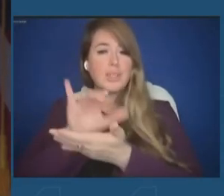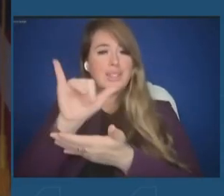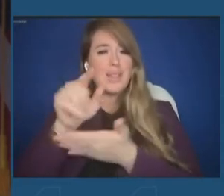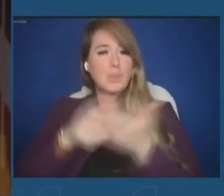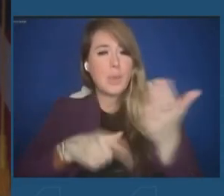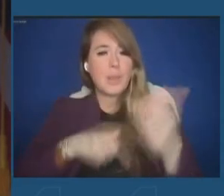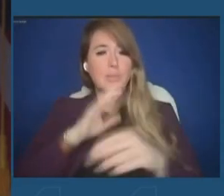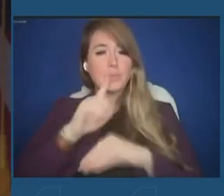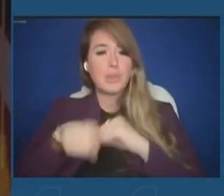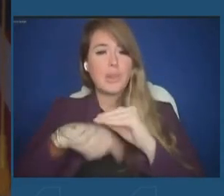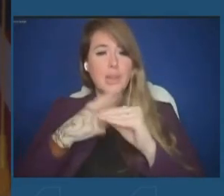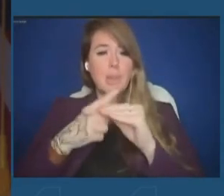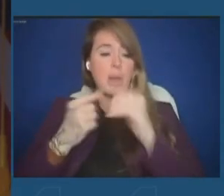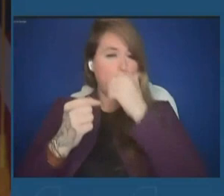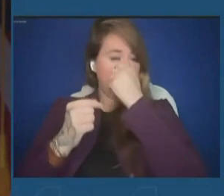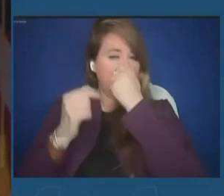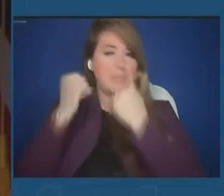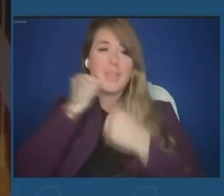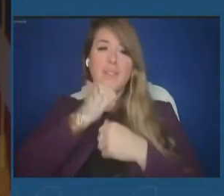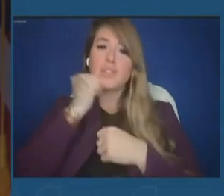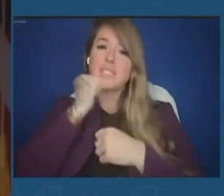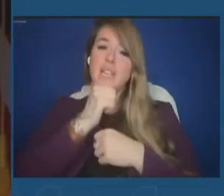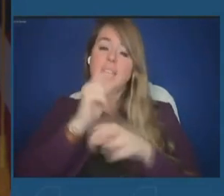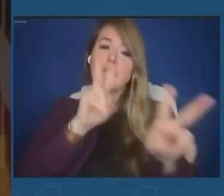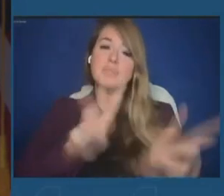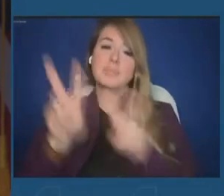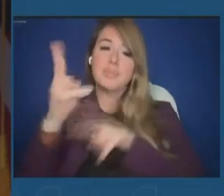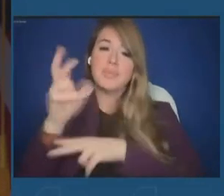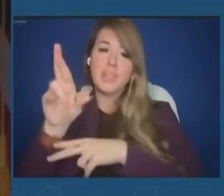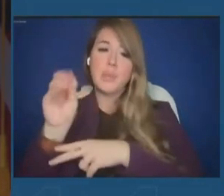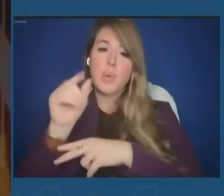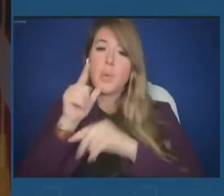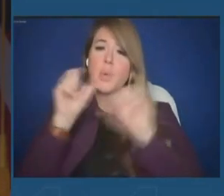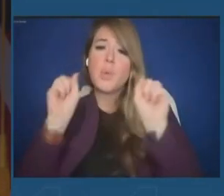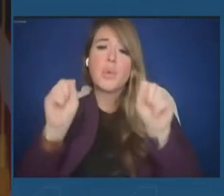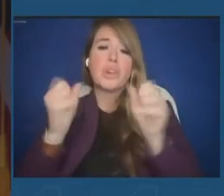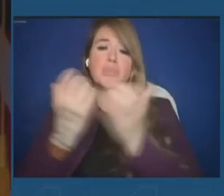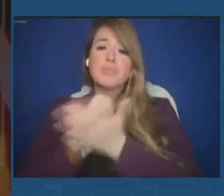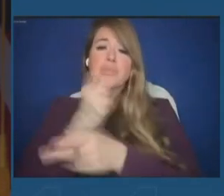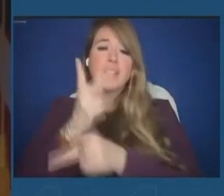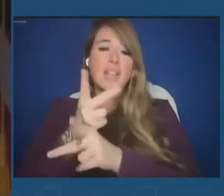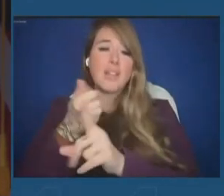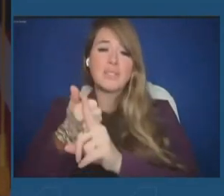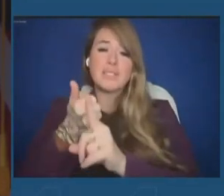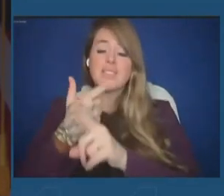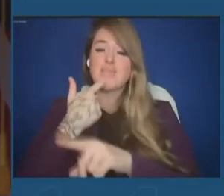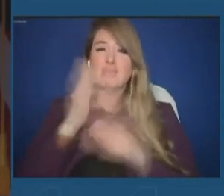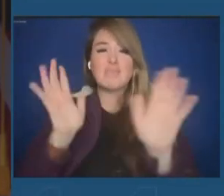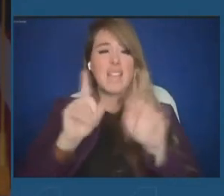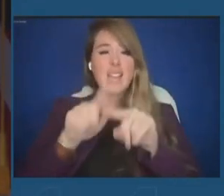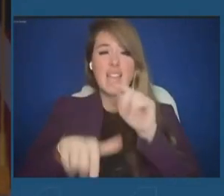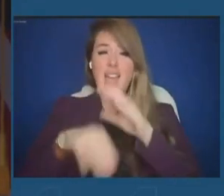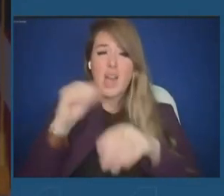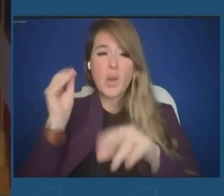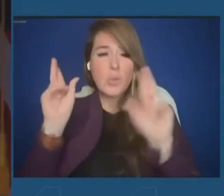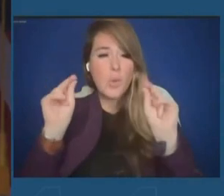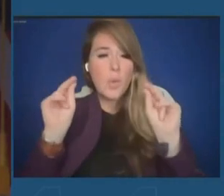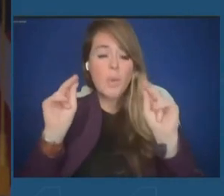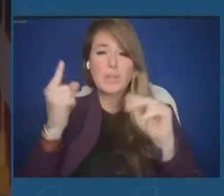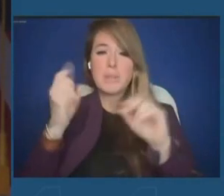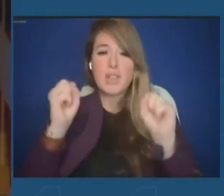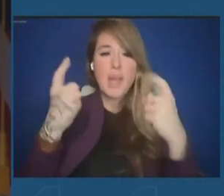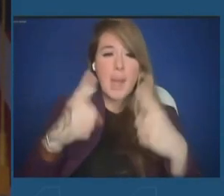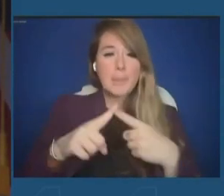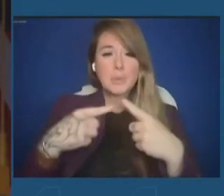about the everyday heroes who could have just taken care of themselves, said, I can't go out there, it's cold, something could happen to me. That